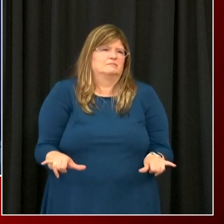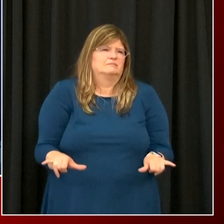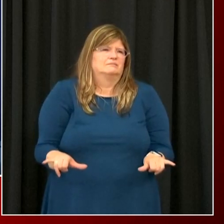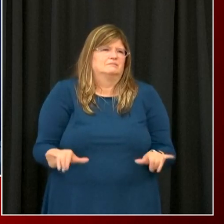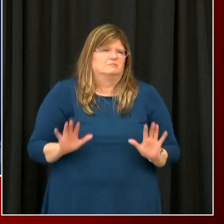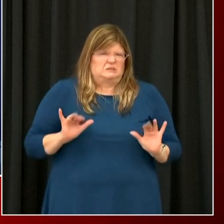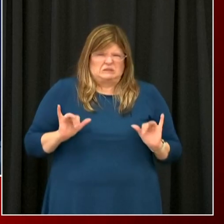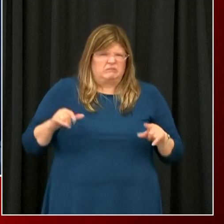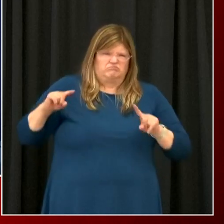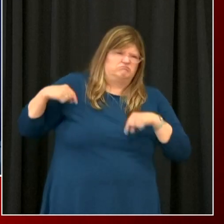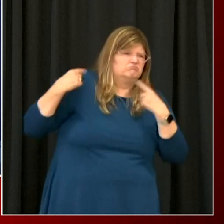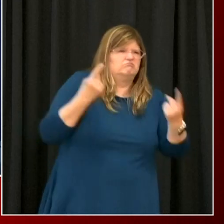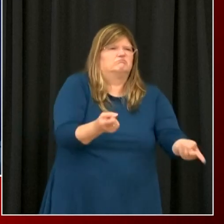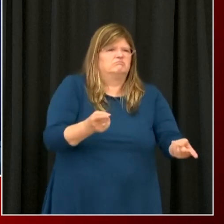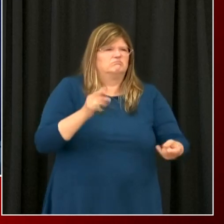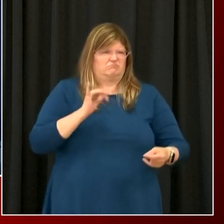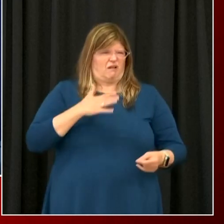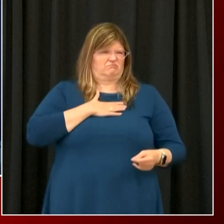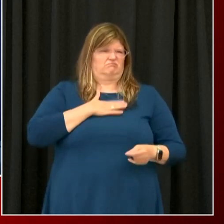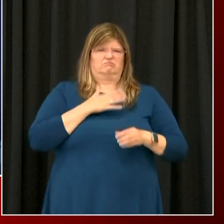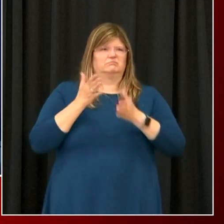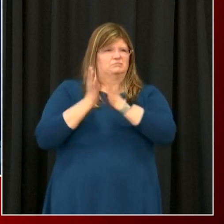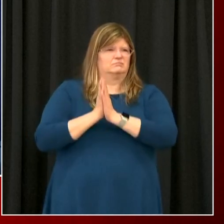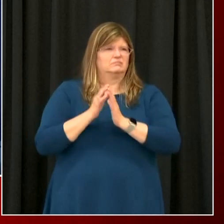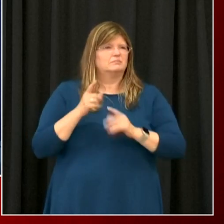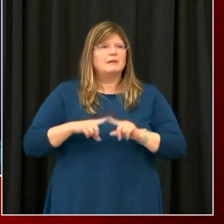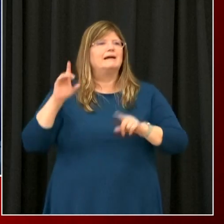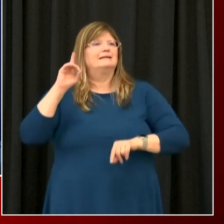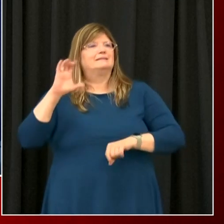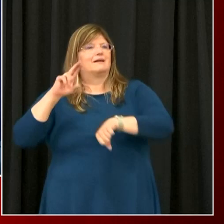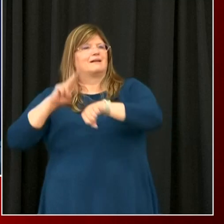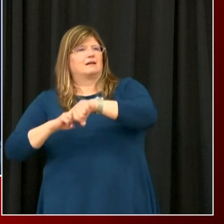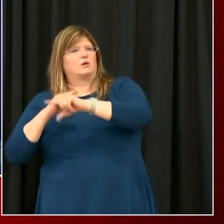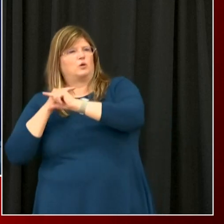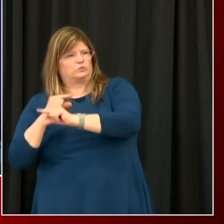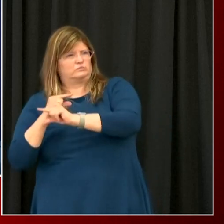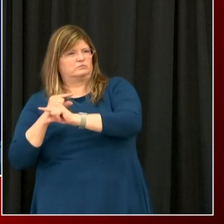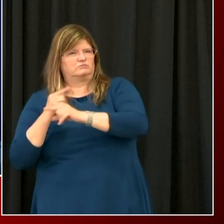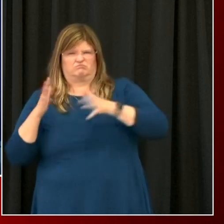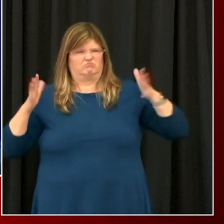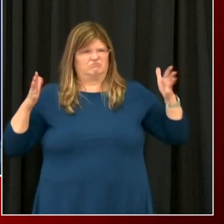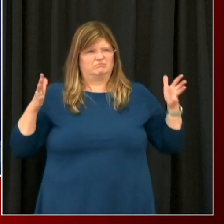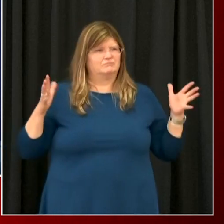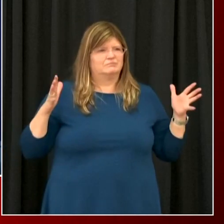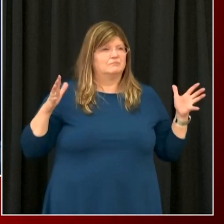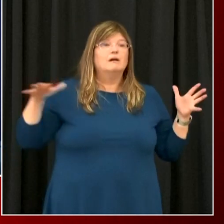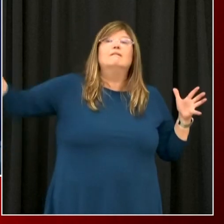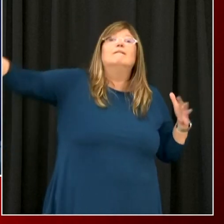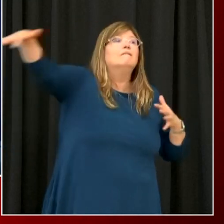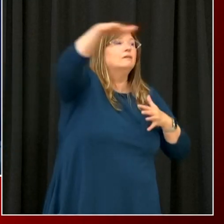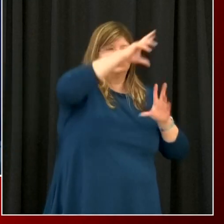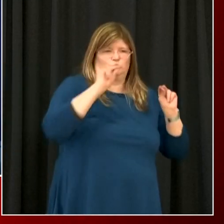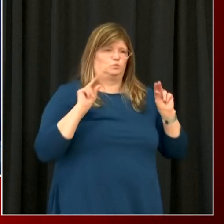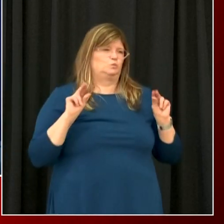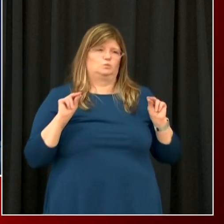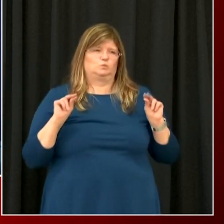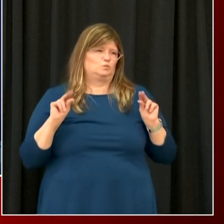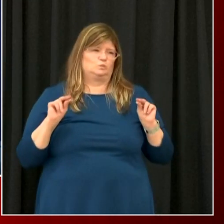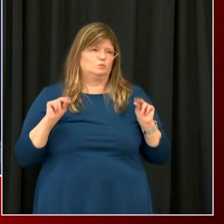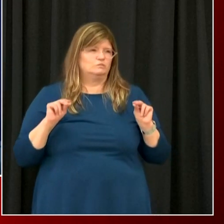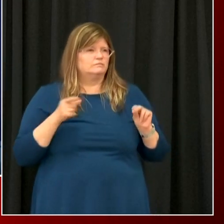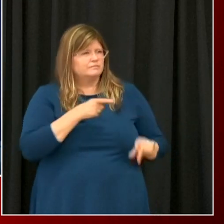our request, that it be DC National Guard, and that's hasn't changed. And was there a second part to your